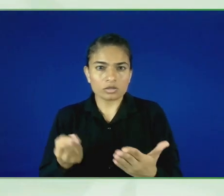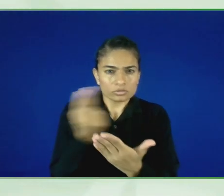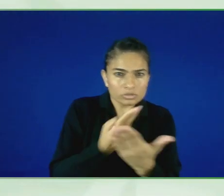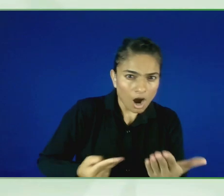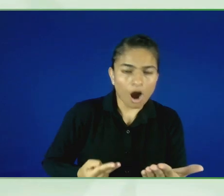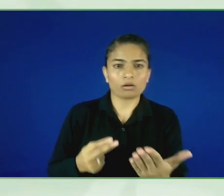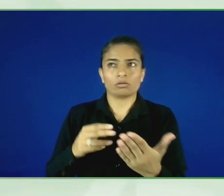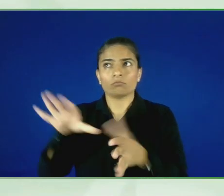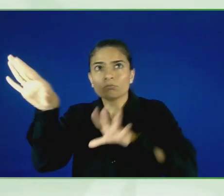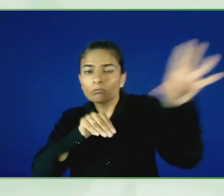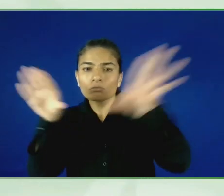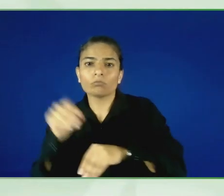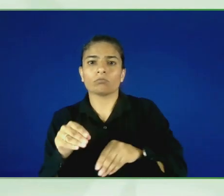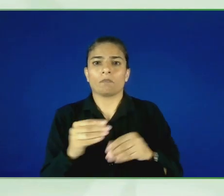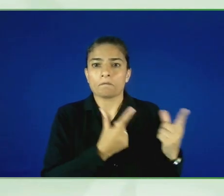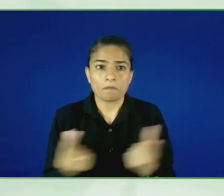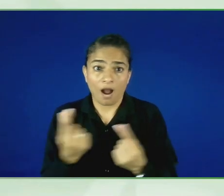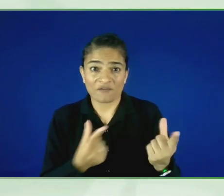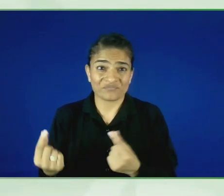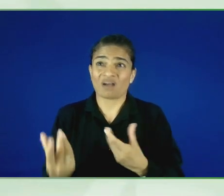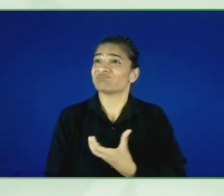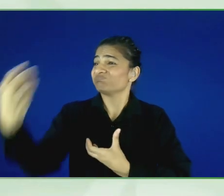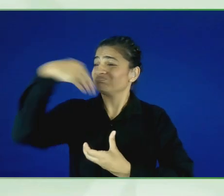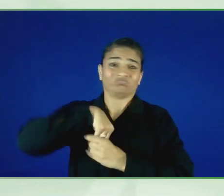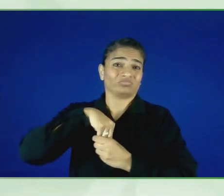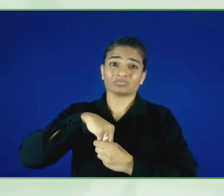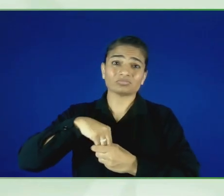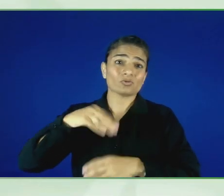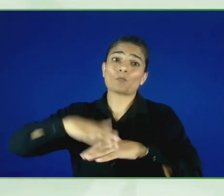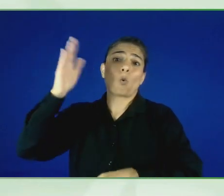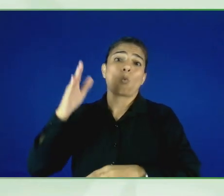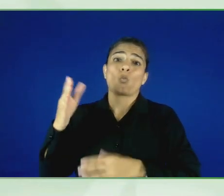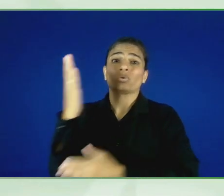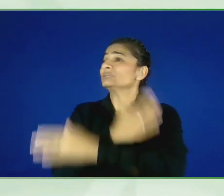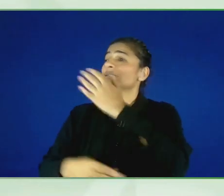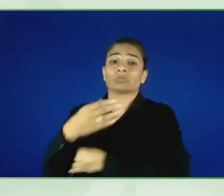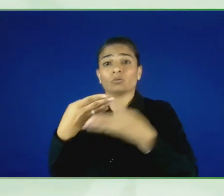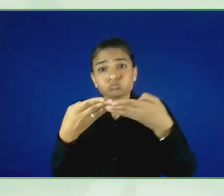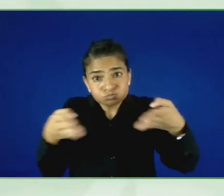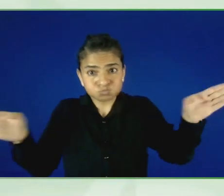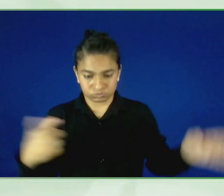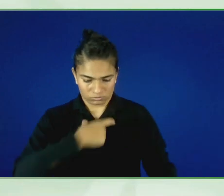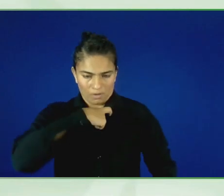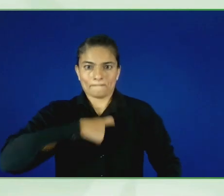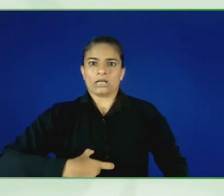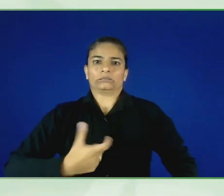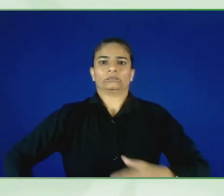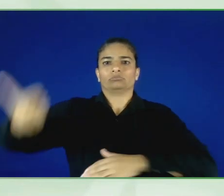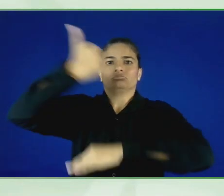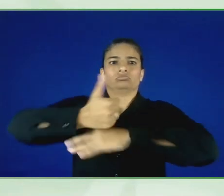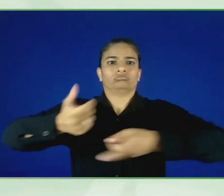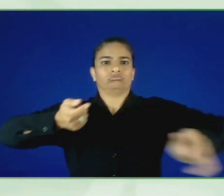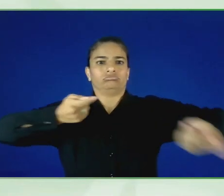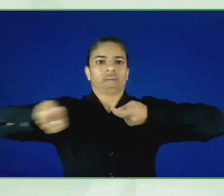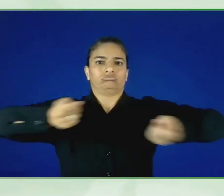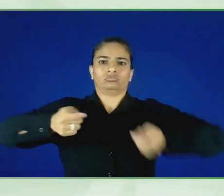even beyond disability overall, is be the manager, be the leader you want to have. And I think, thank you for that, Ruth, because it's